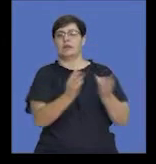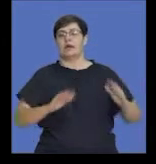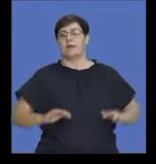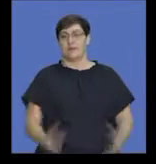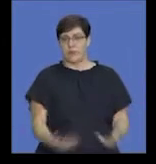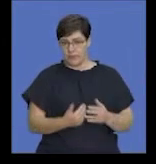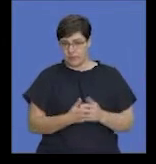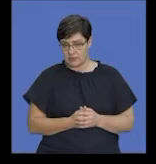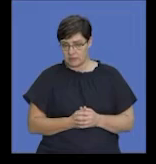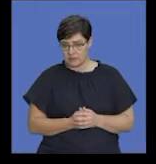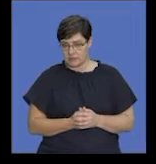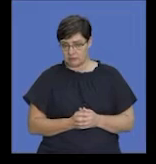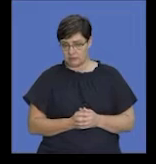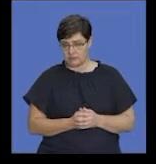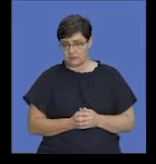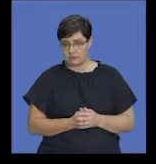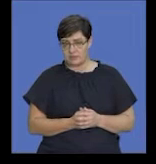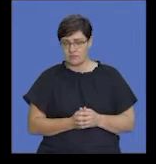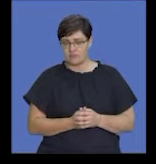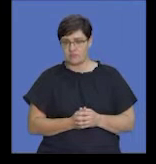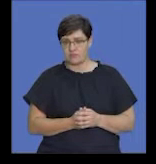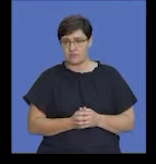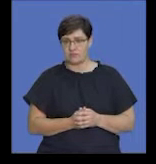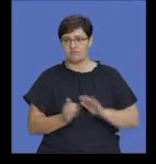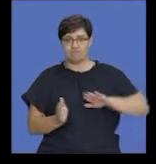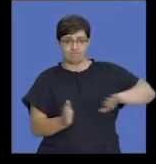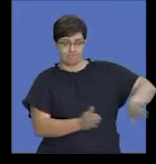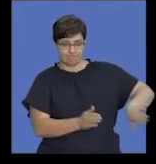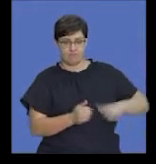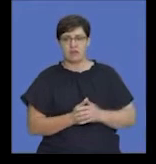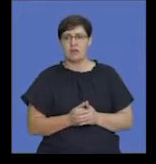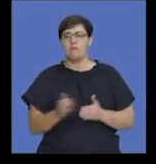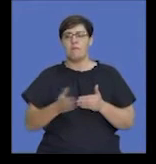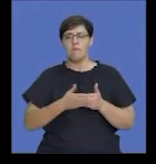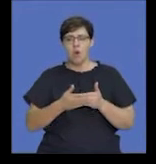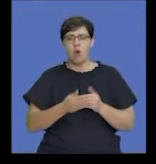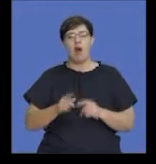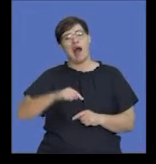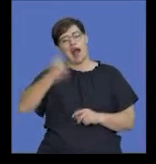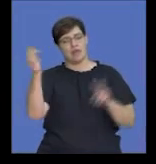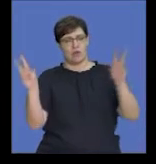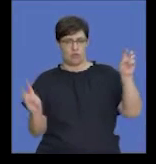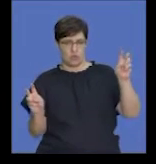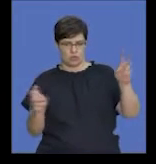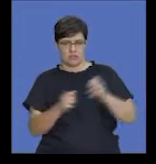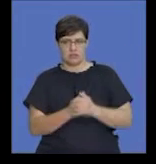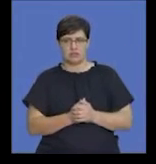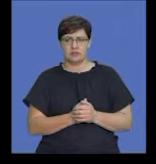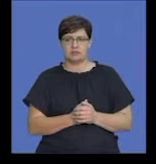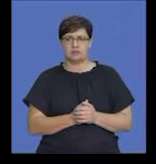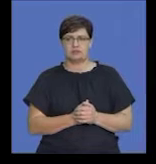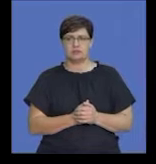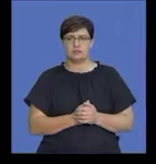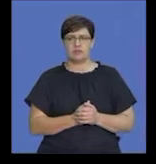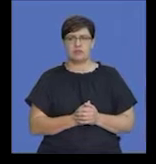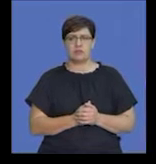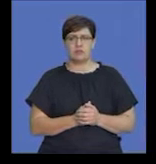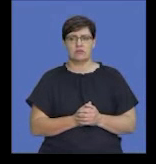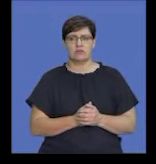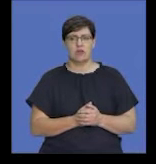to this type of question. So if we go further on and we look at another